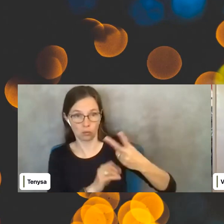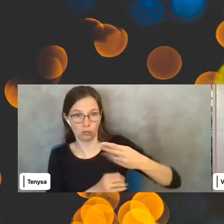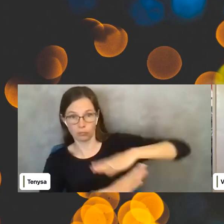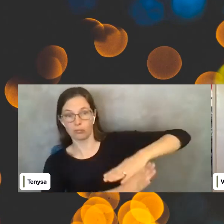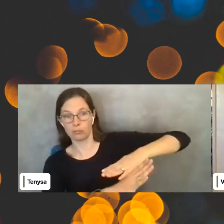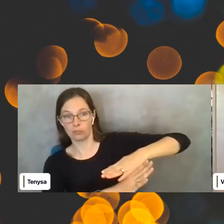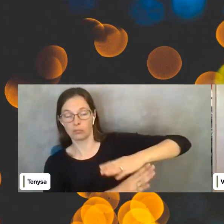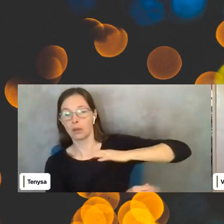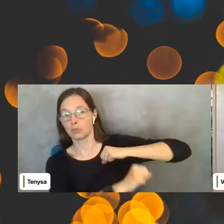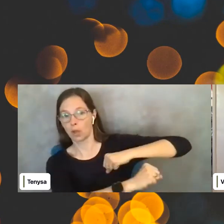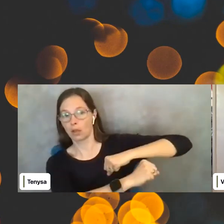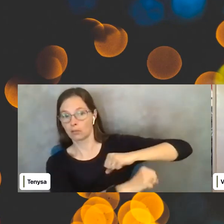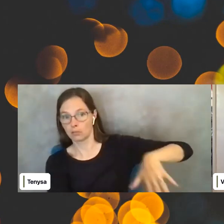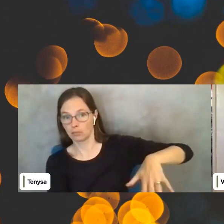your